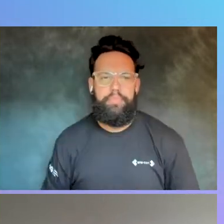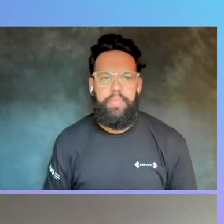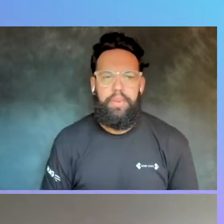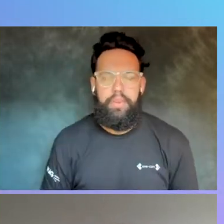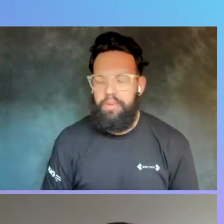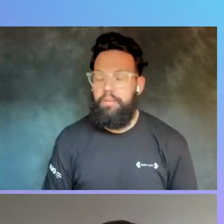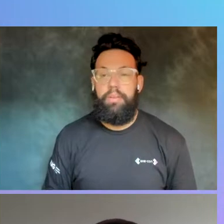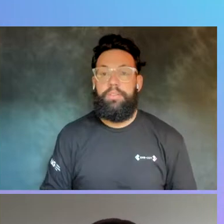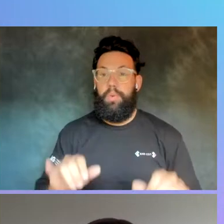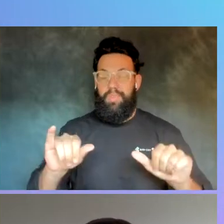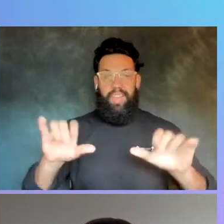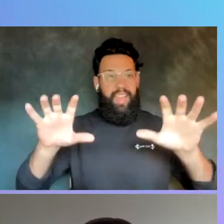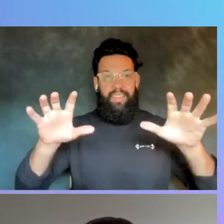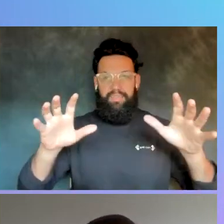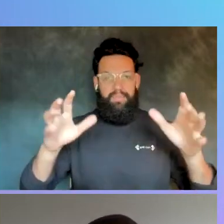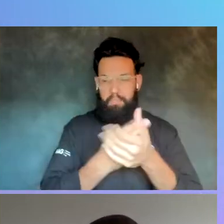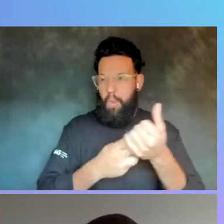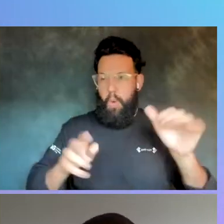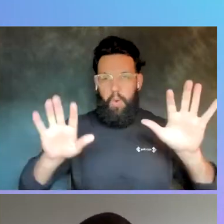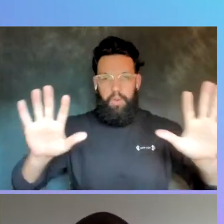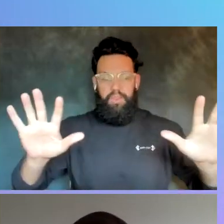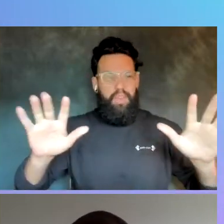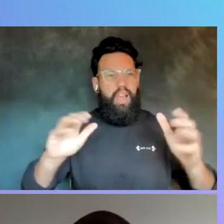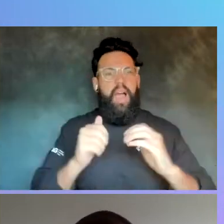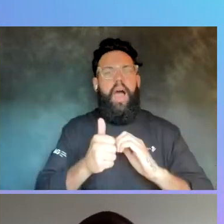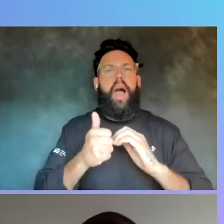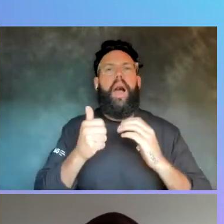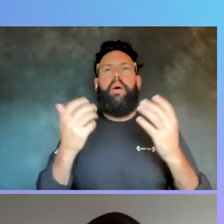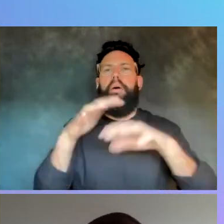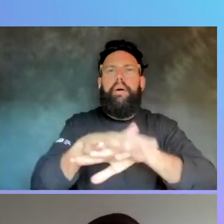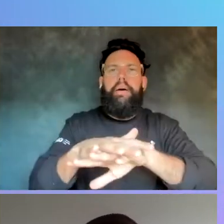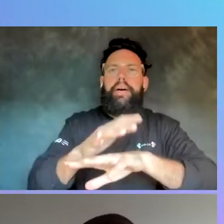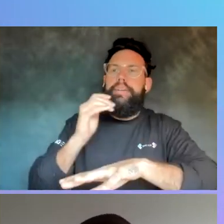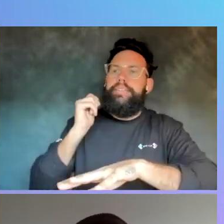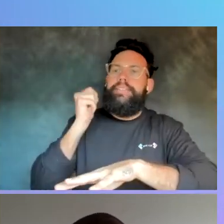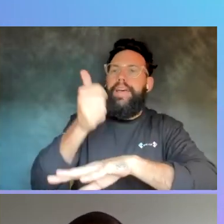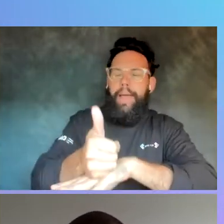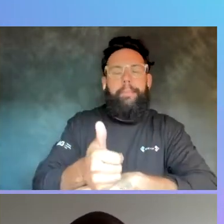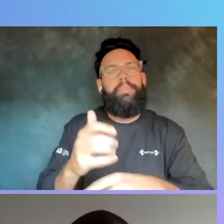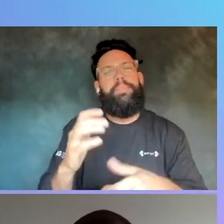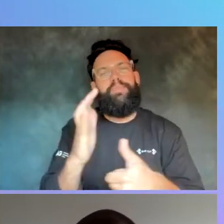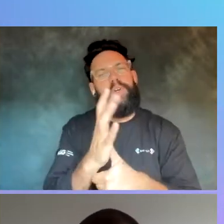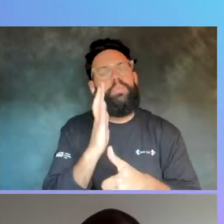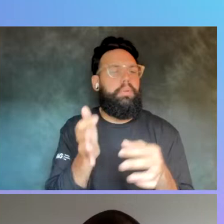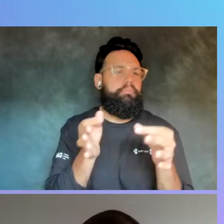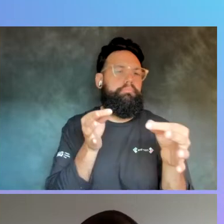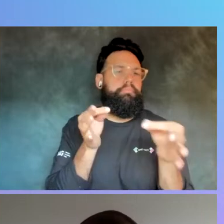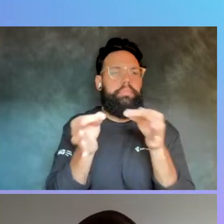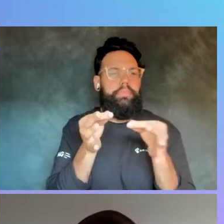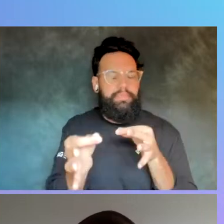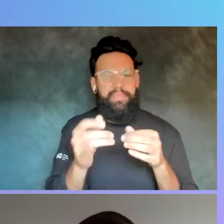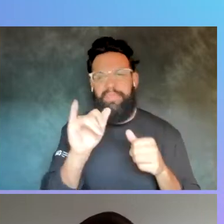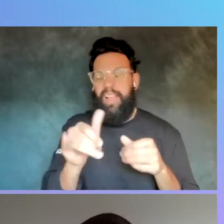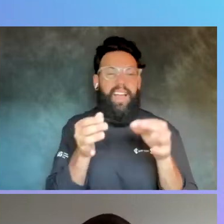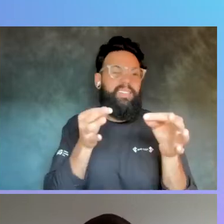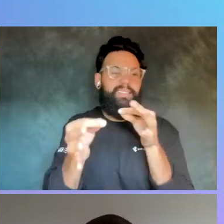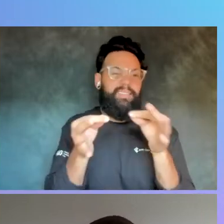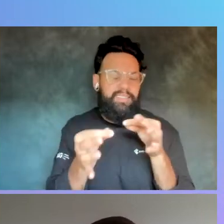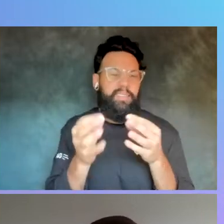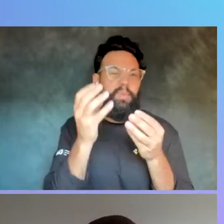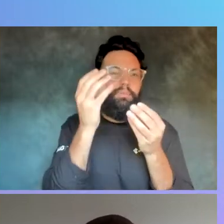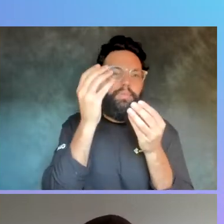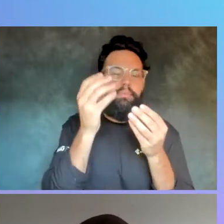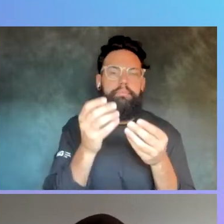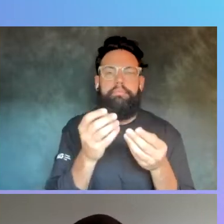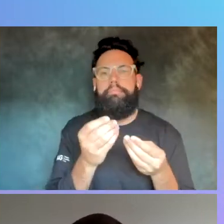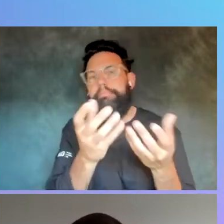Basically, the first part of this session does go over a couple of technical themes on